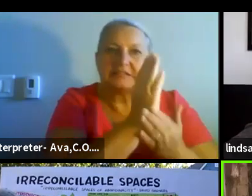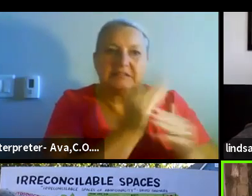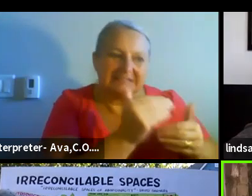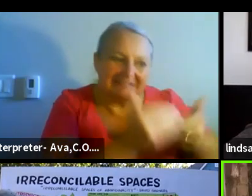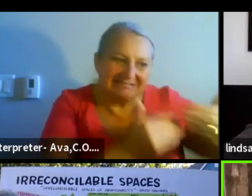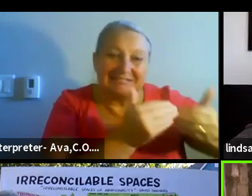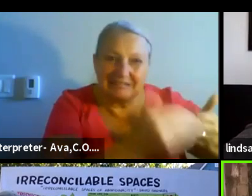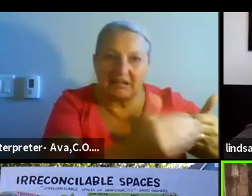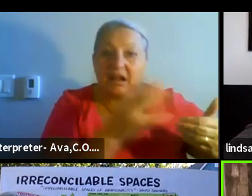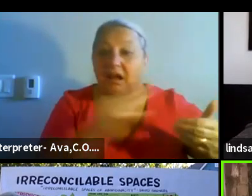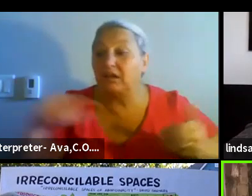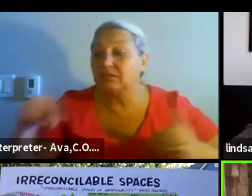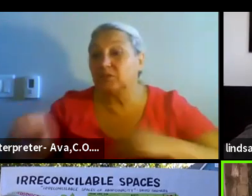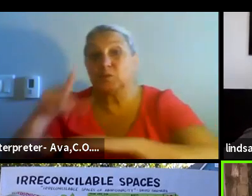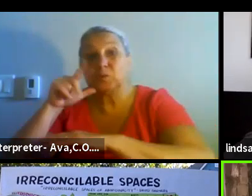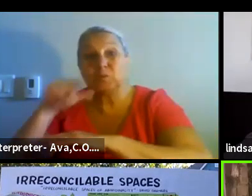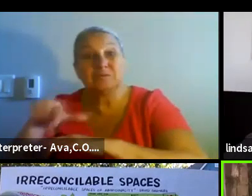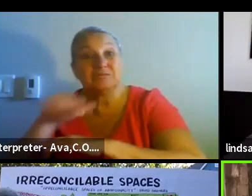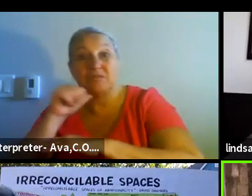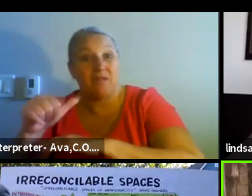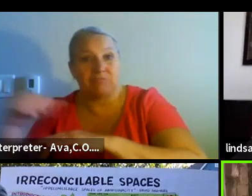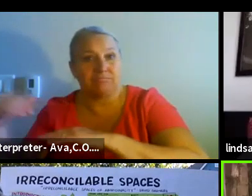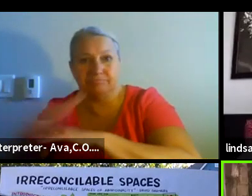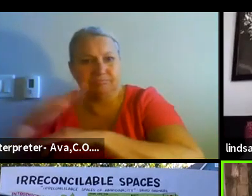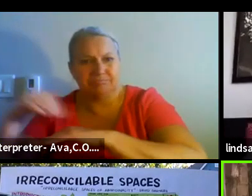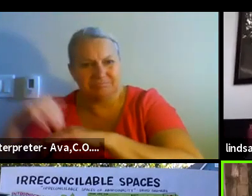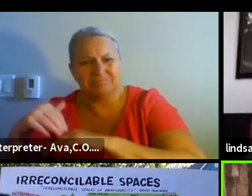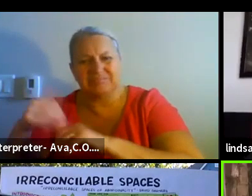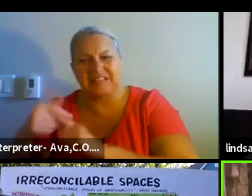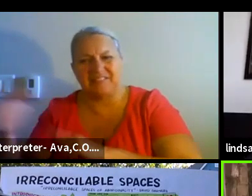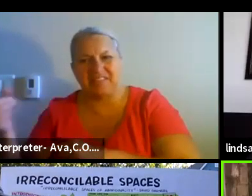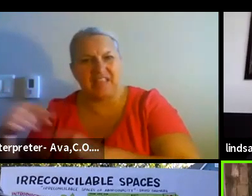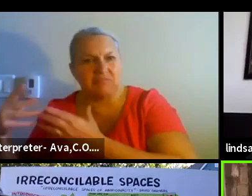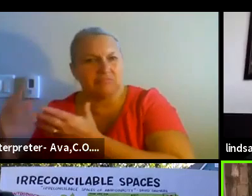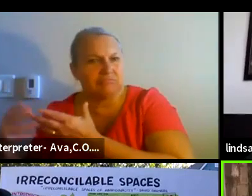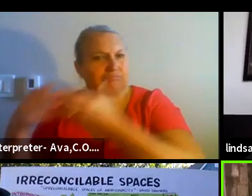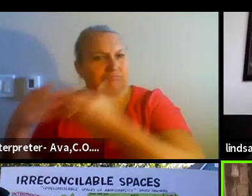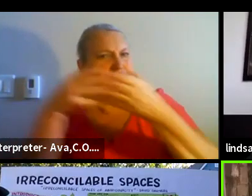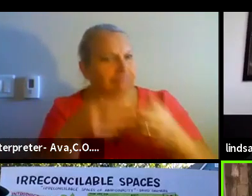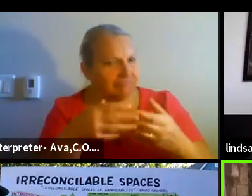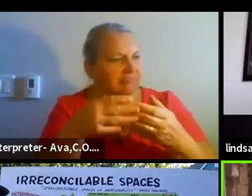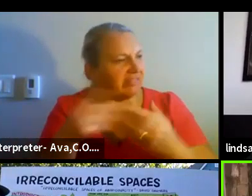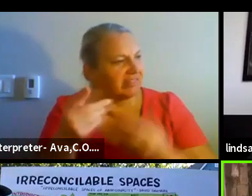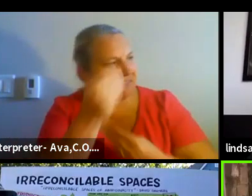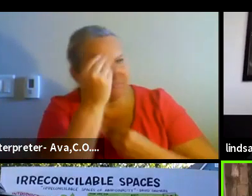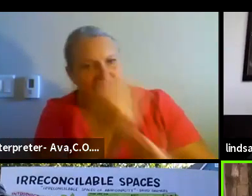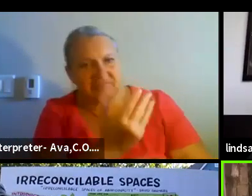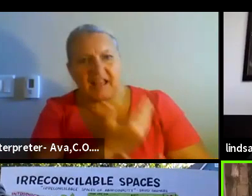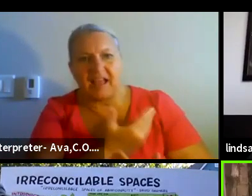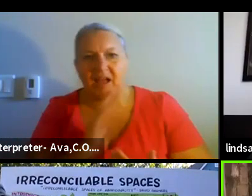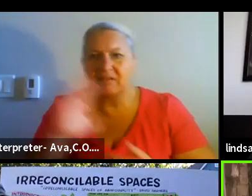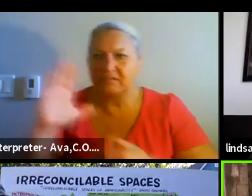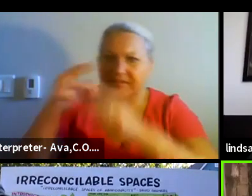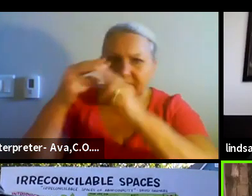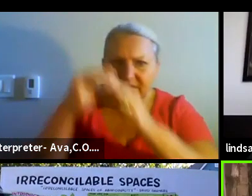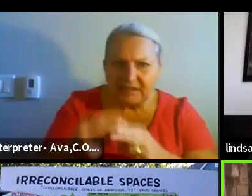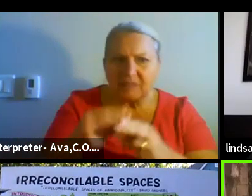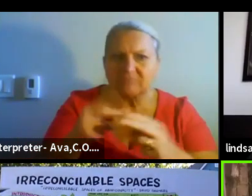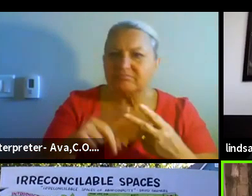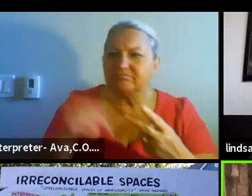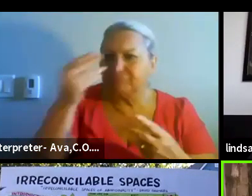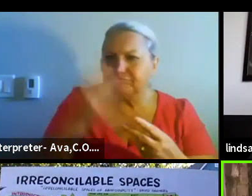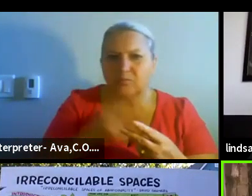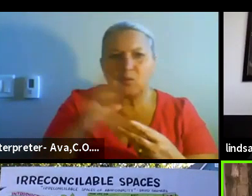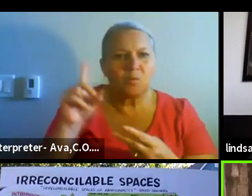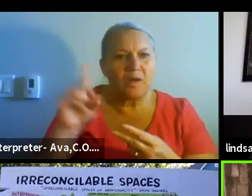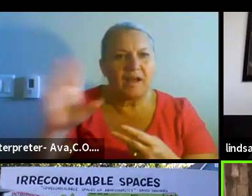members came in and announced themselves. They gave us their names. They told us where they had come from